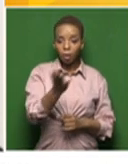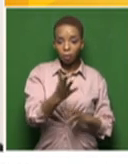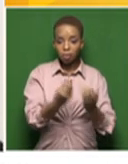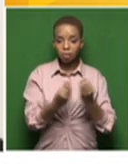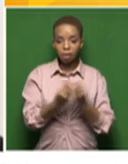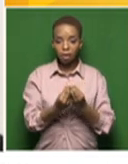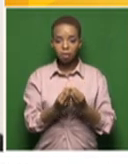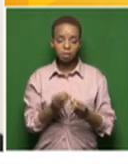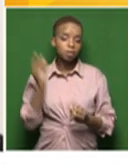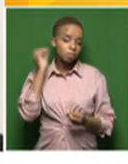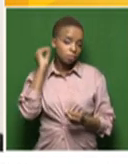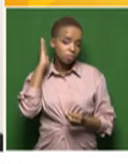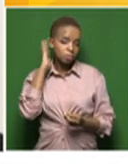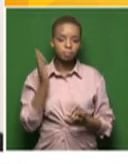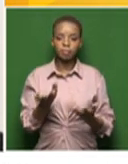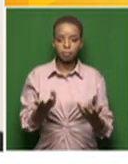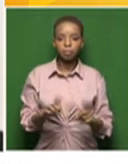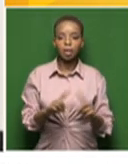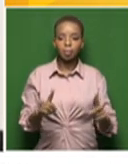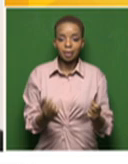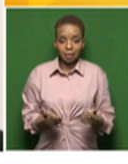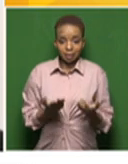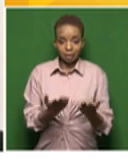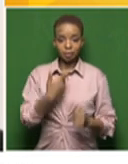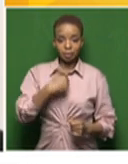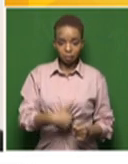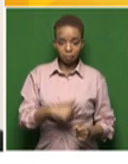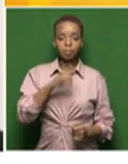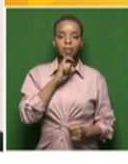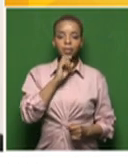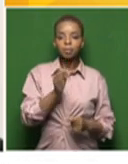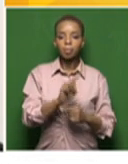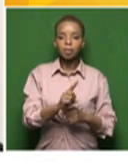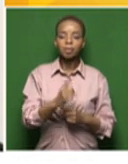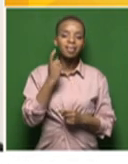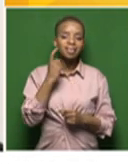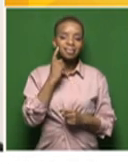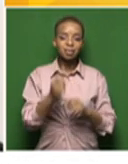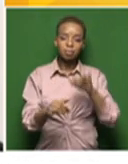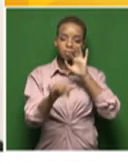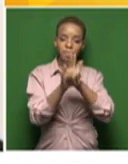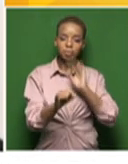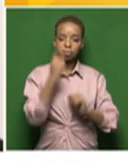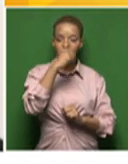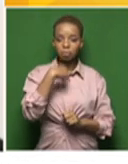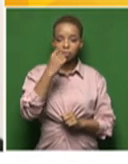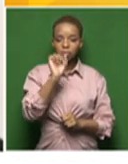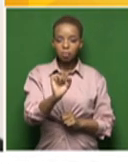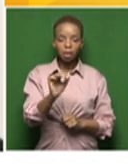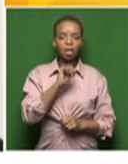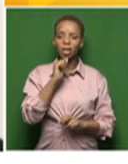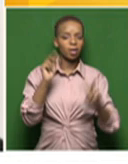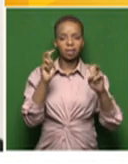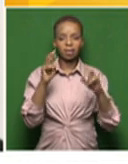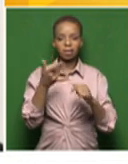But, with the service that I use to actually do your facial recognition, that's not really an issue.